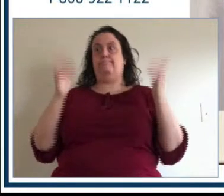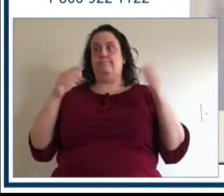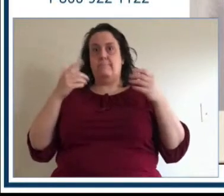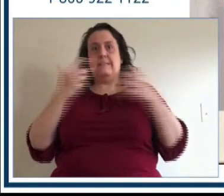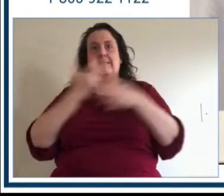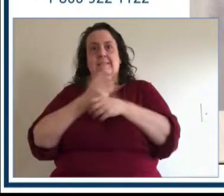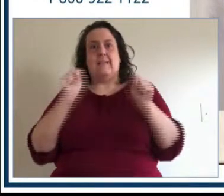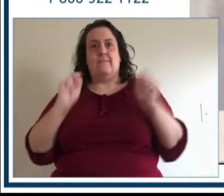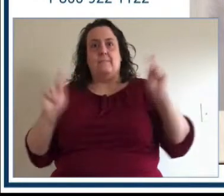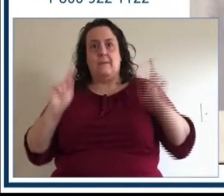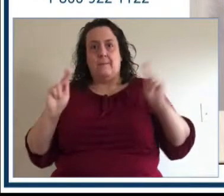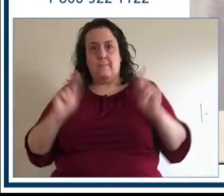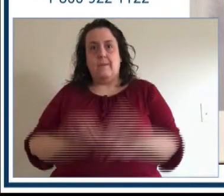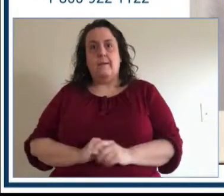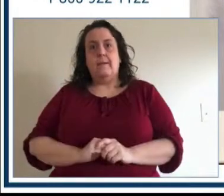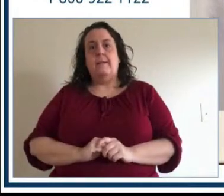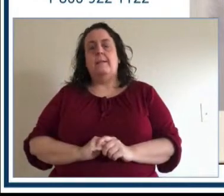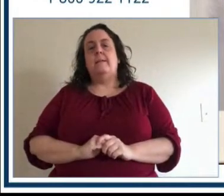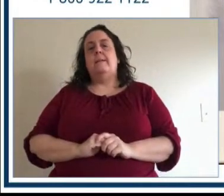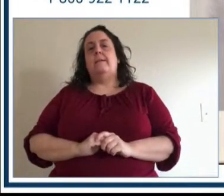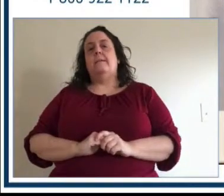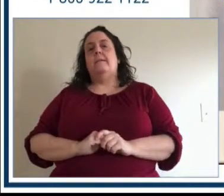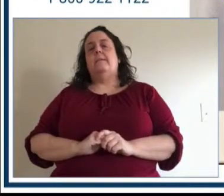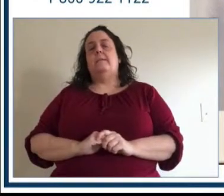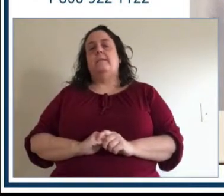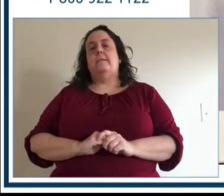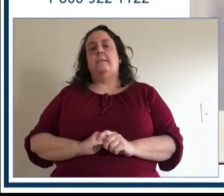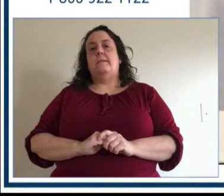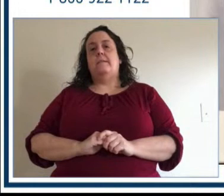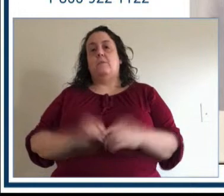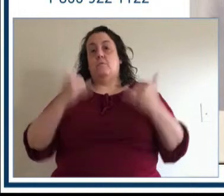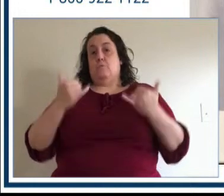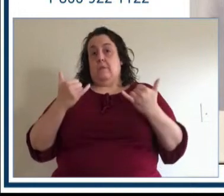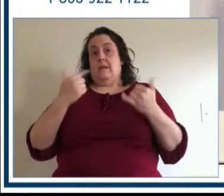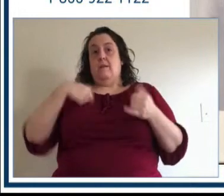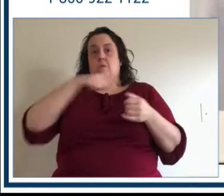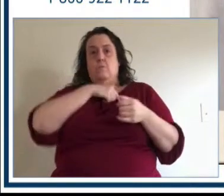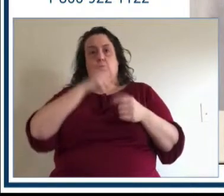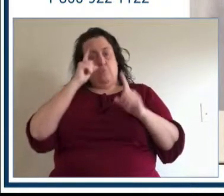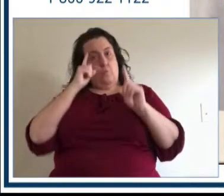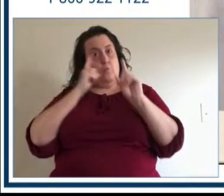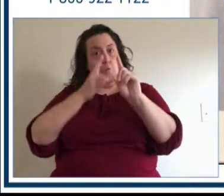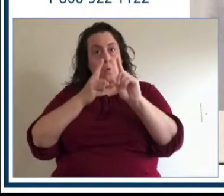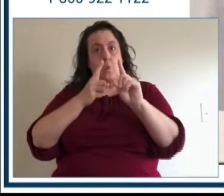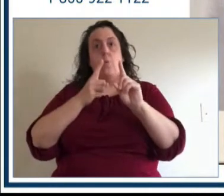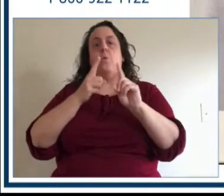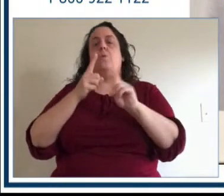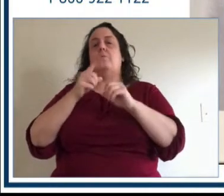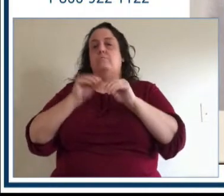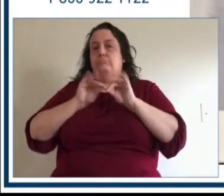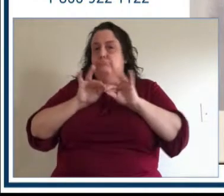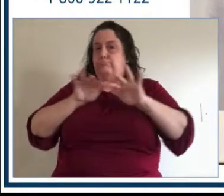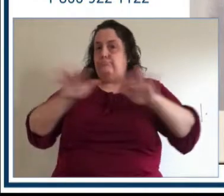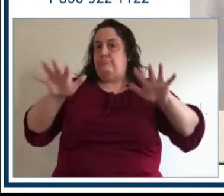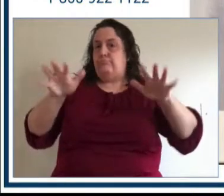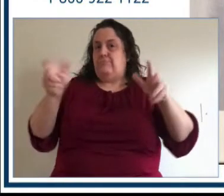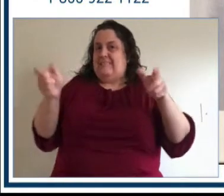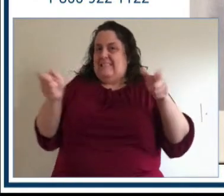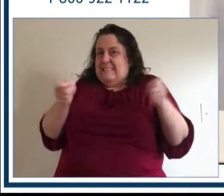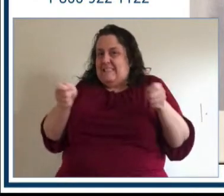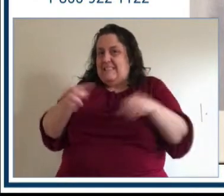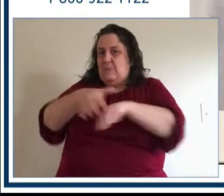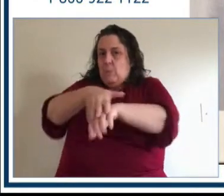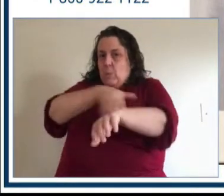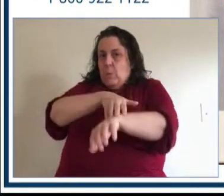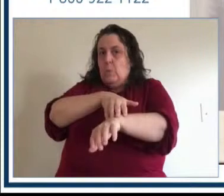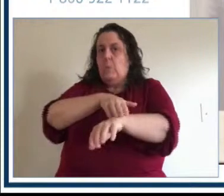on dealing with what's in front of us right now. So our immediate goal is to slow the spread. And Dr. Strang reminds all